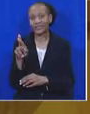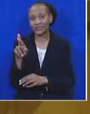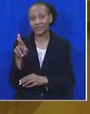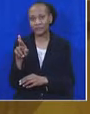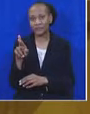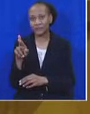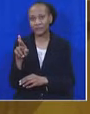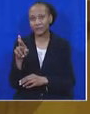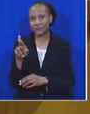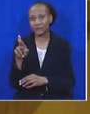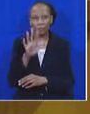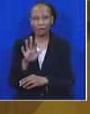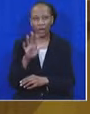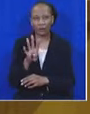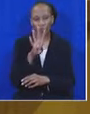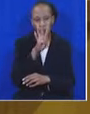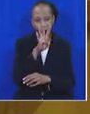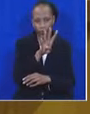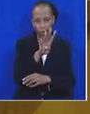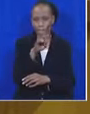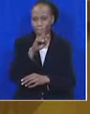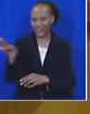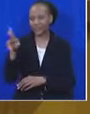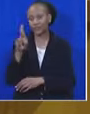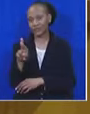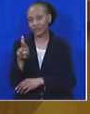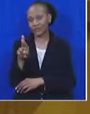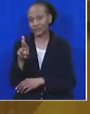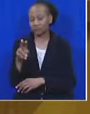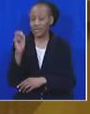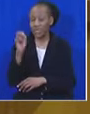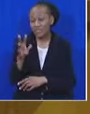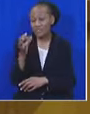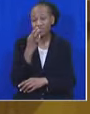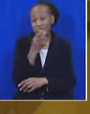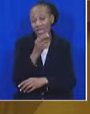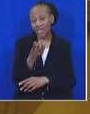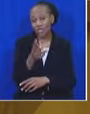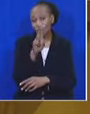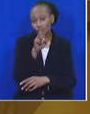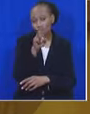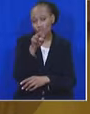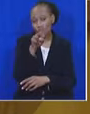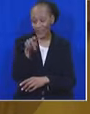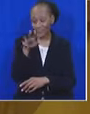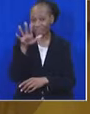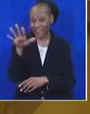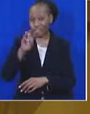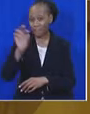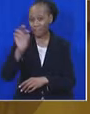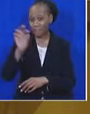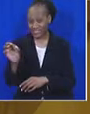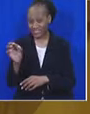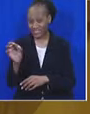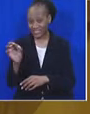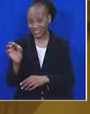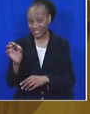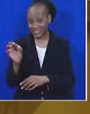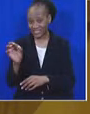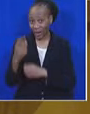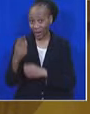That amounts to 4 trillion rands. So if you take 2.5% of that amount